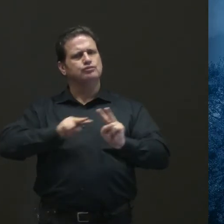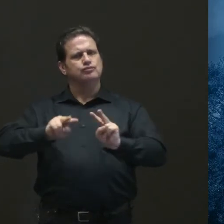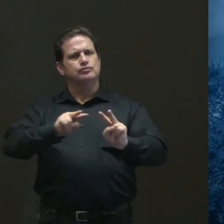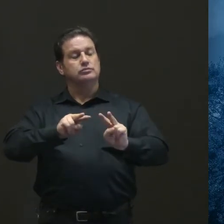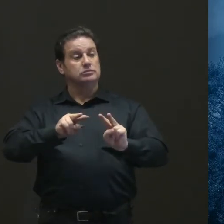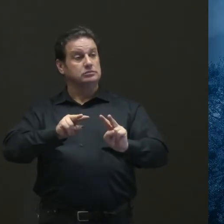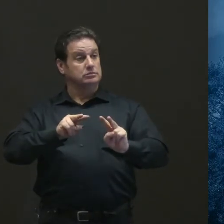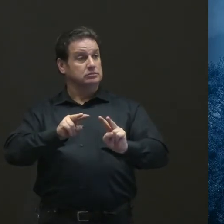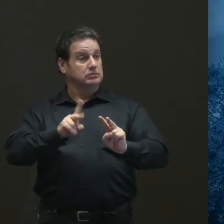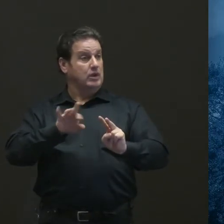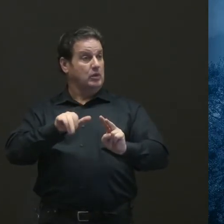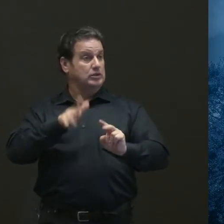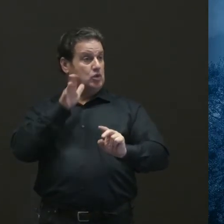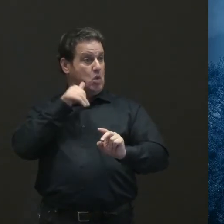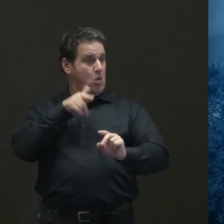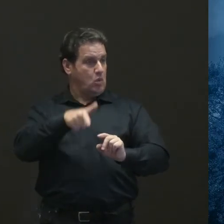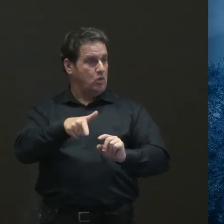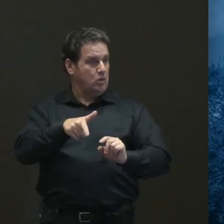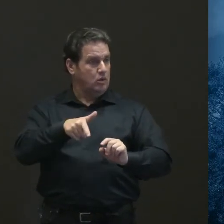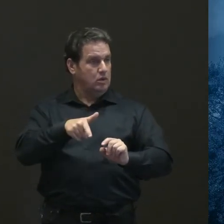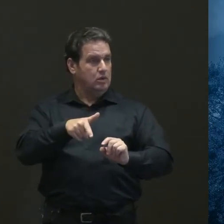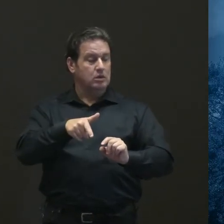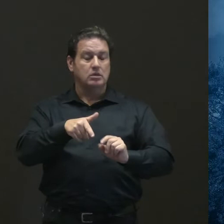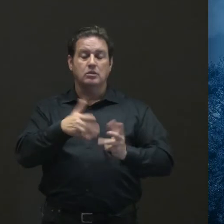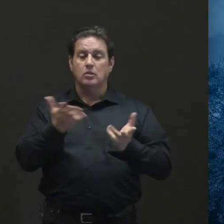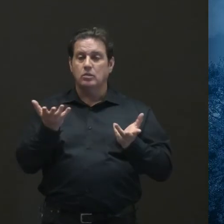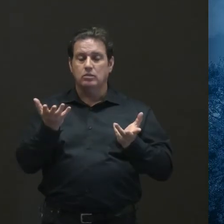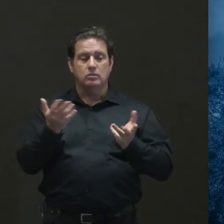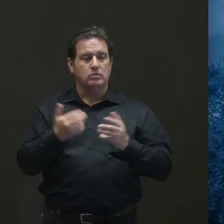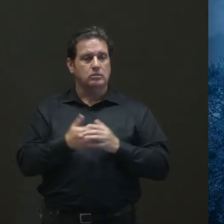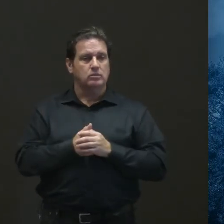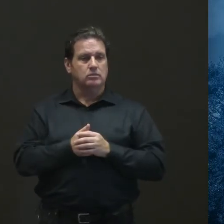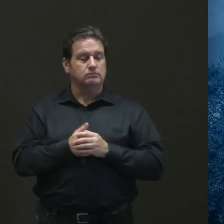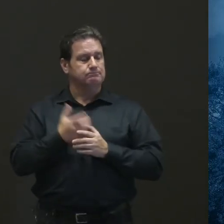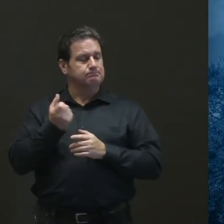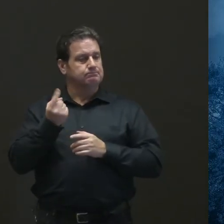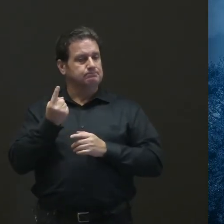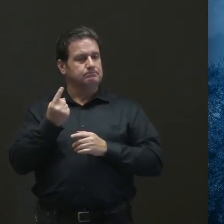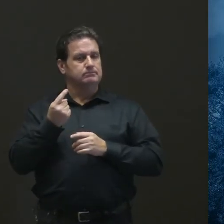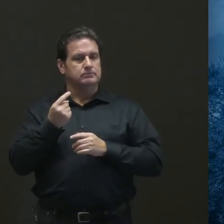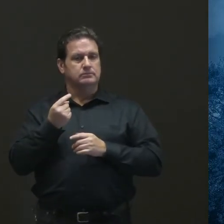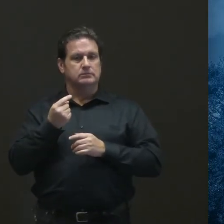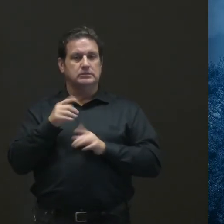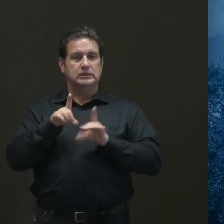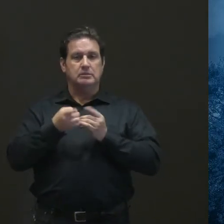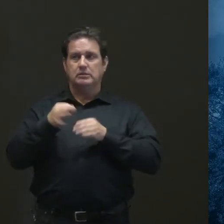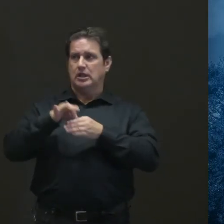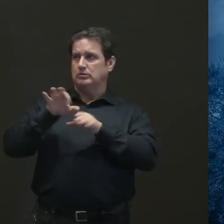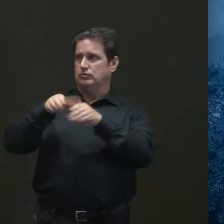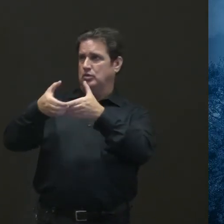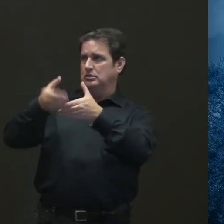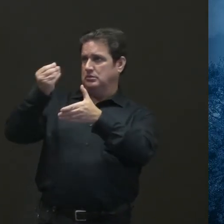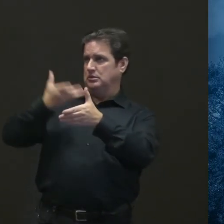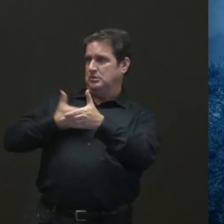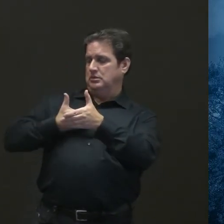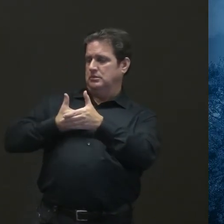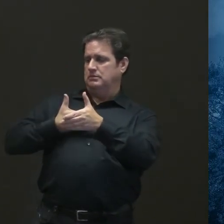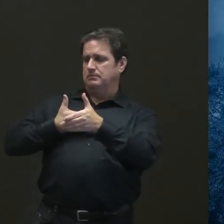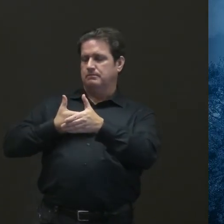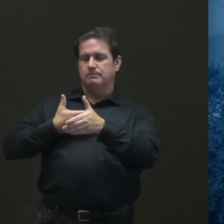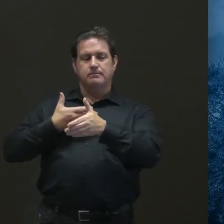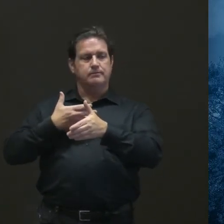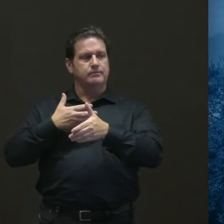One is it was very slow, and that's because I understand from the Department of Elections, they were sharing with all